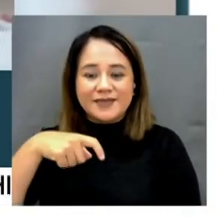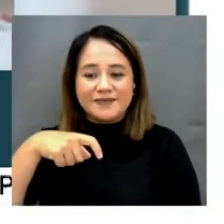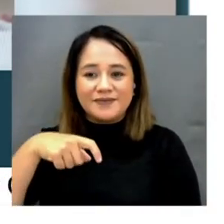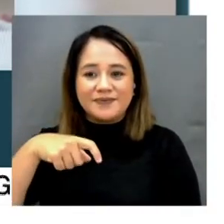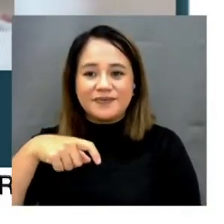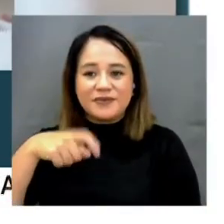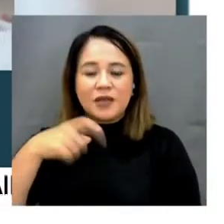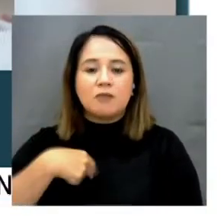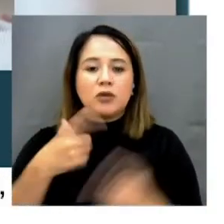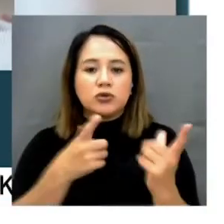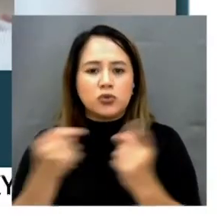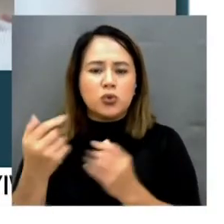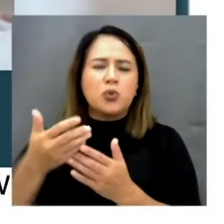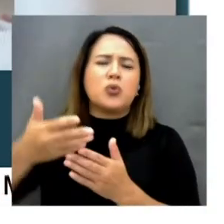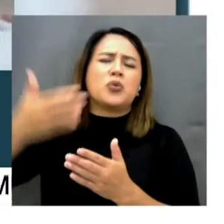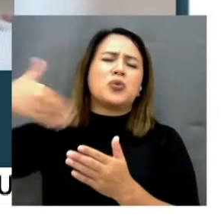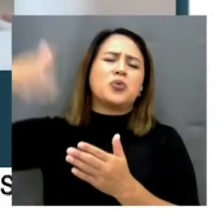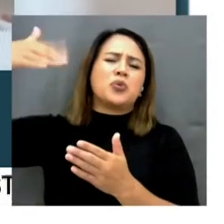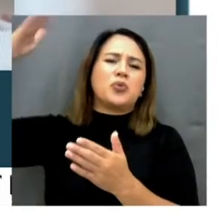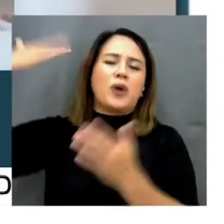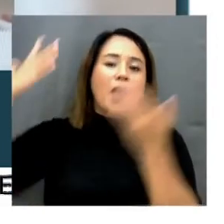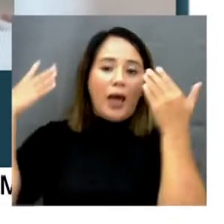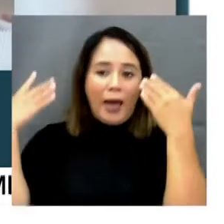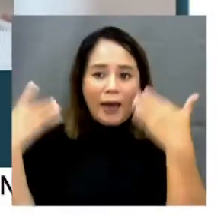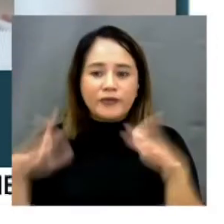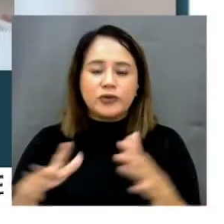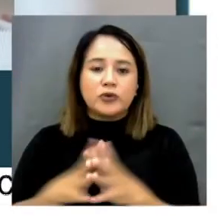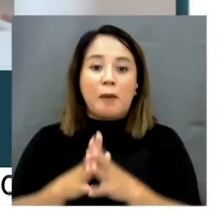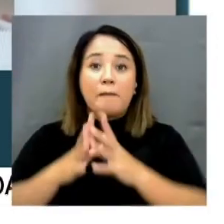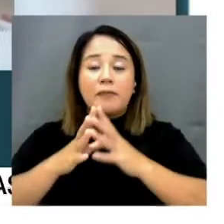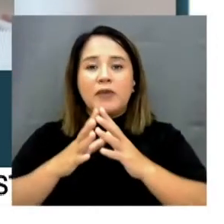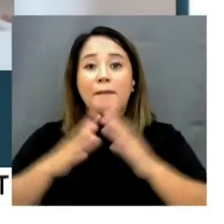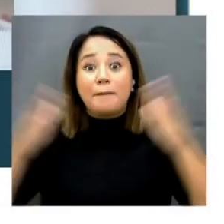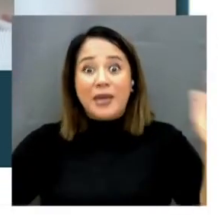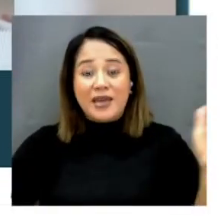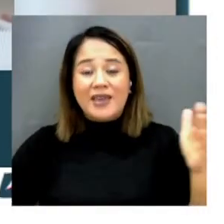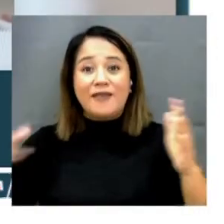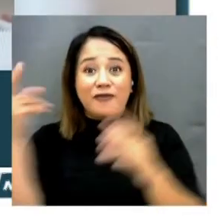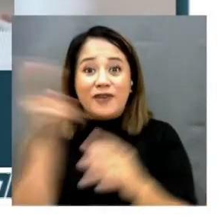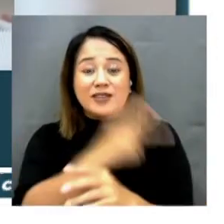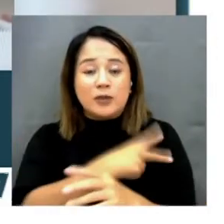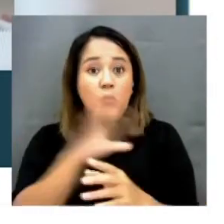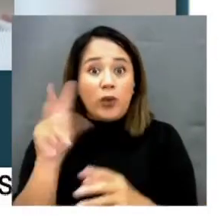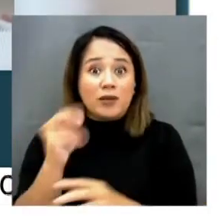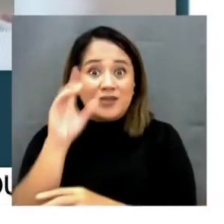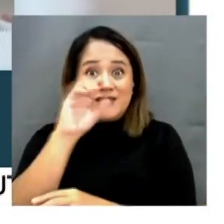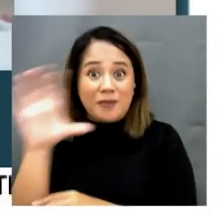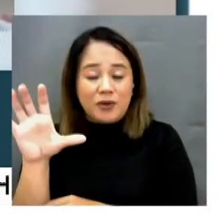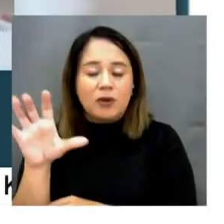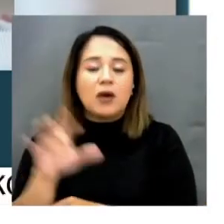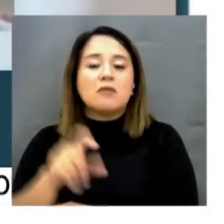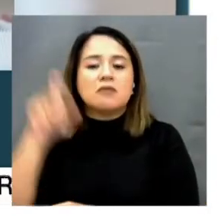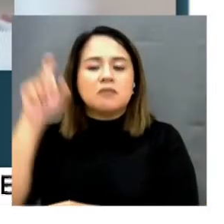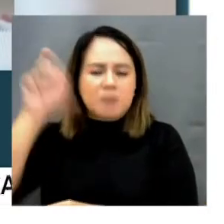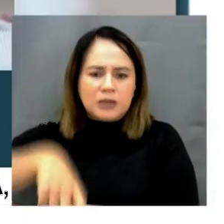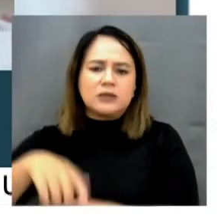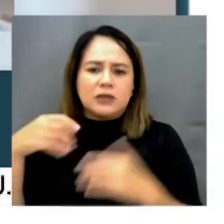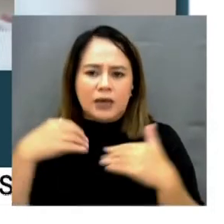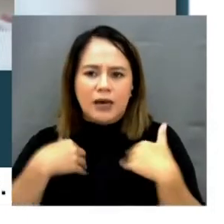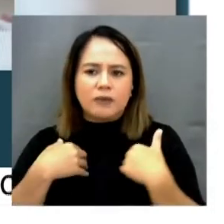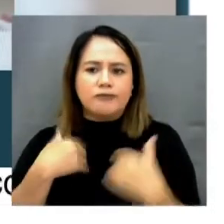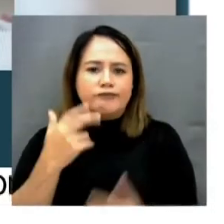it should been done long time ago. After the mega vaccination, let's say in December, we could have actually boosted